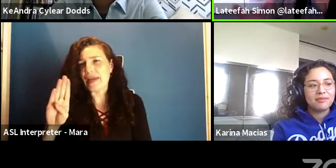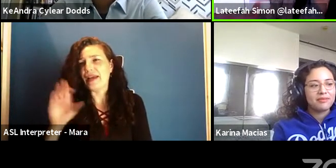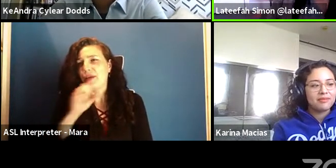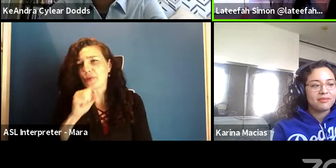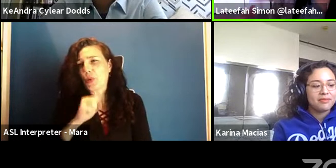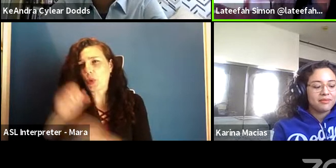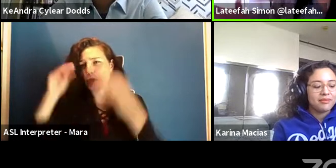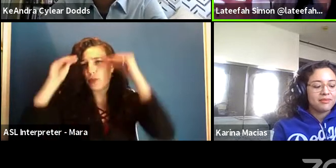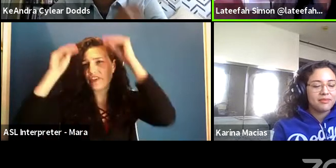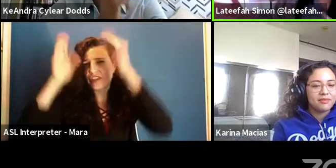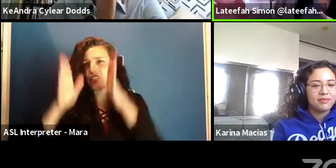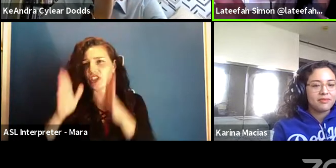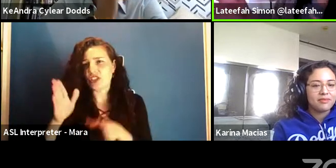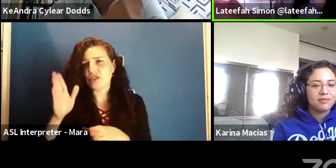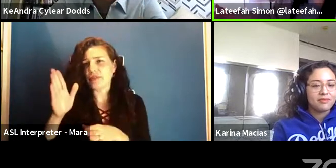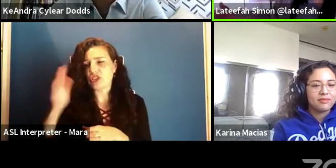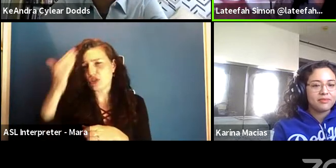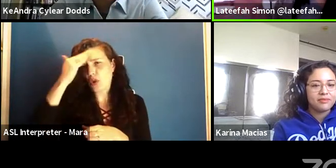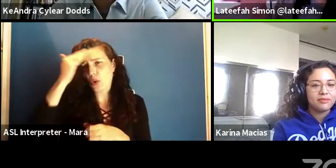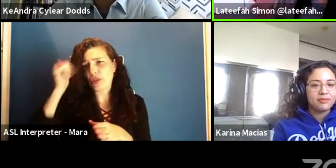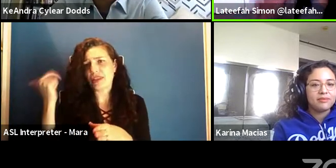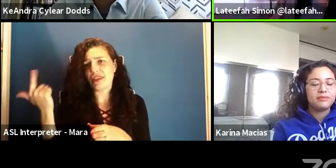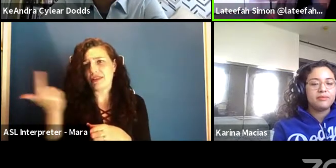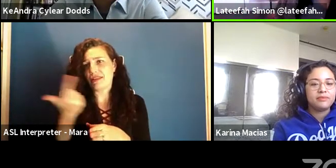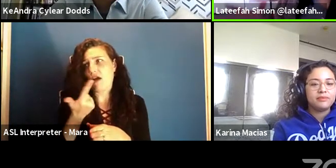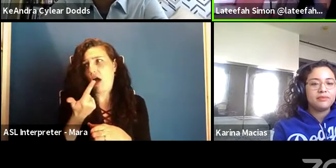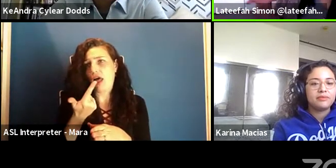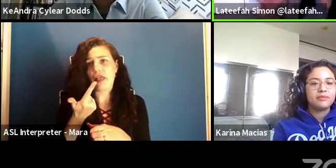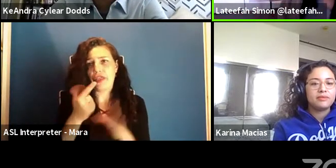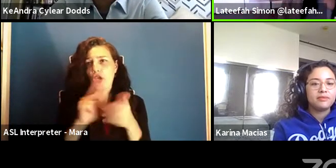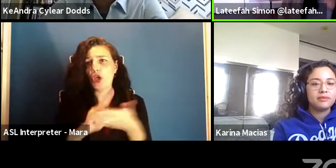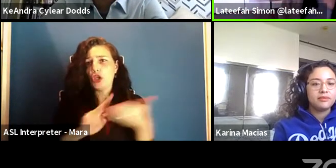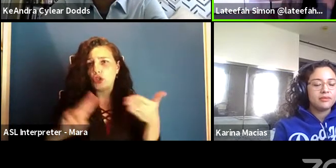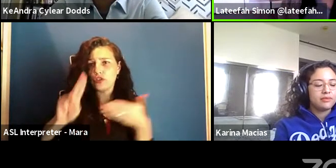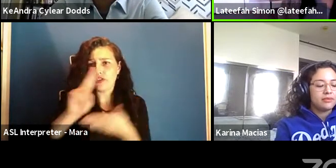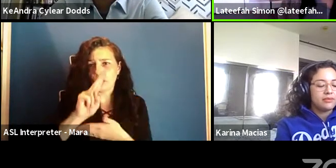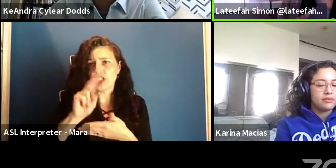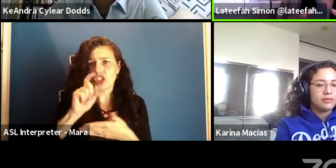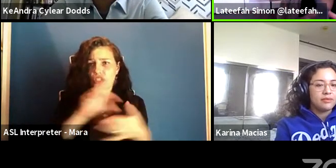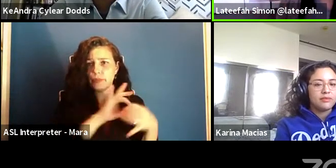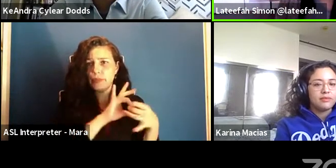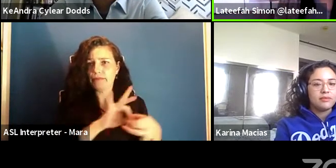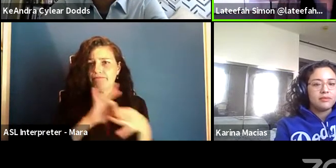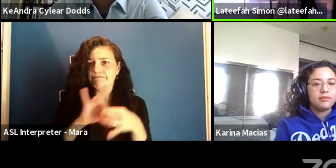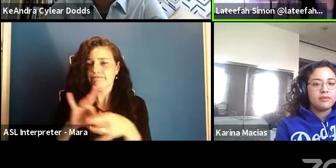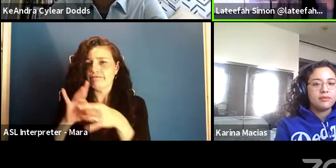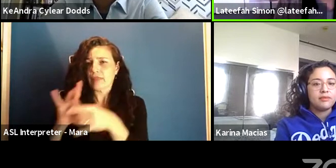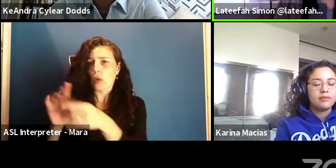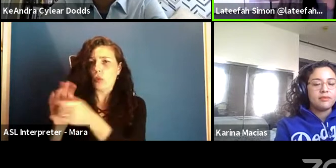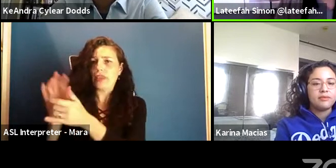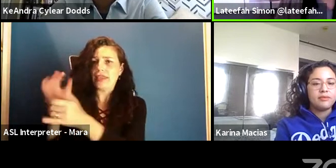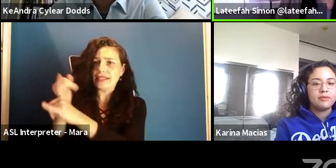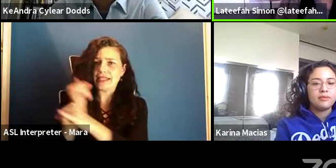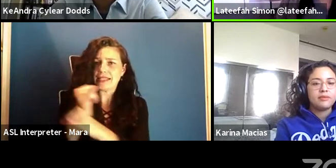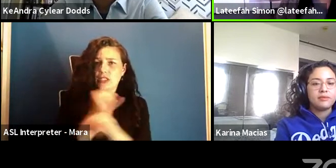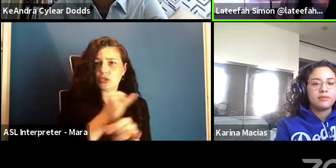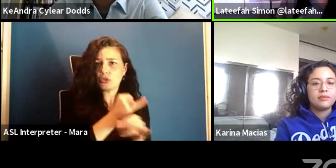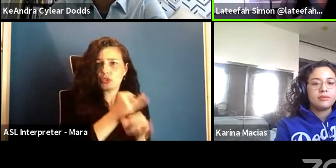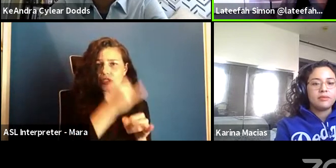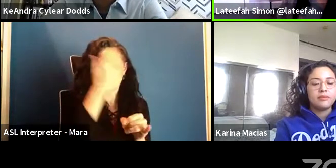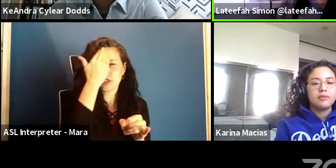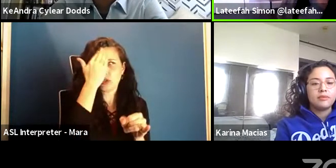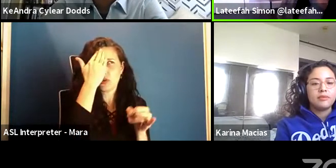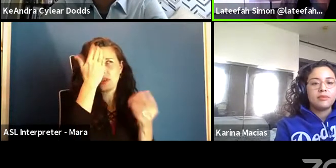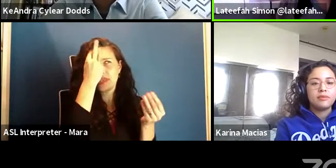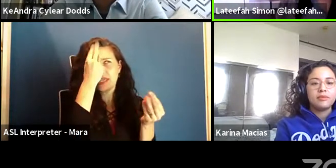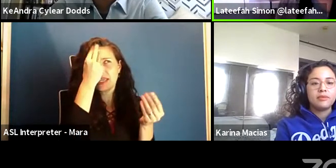Why it's so important for us all to be connected with universities who are thinking about, alongside these institutions, better ways to bring in new voices, better